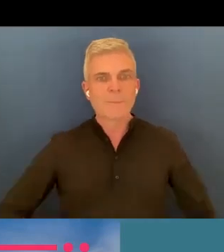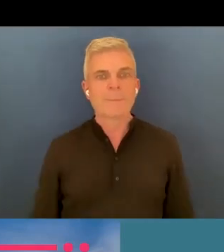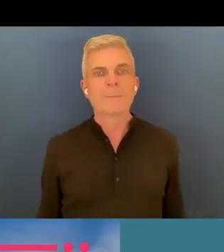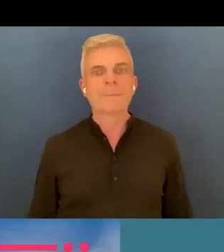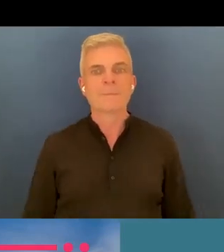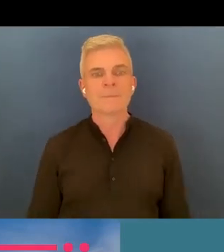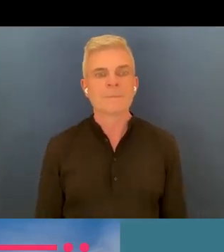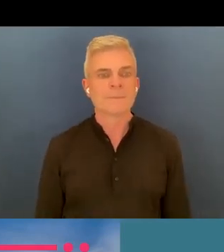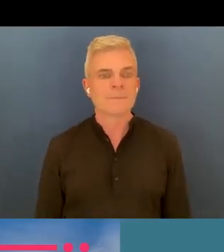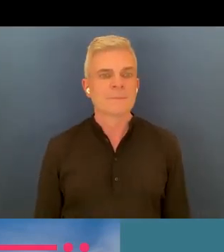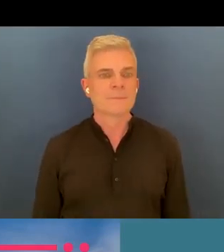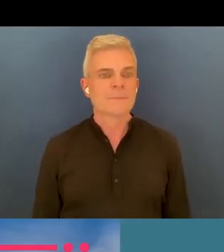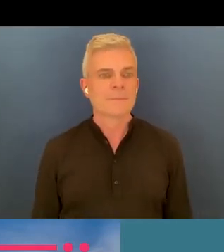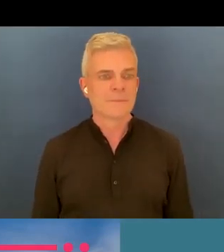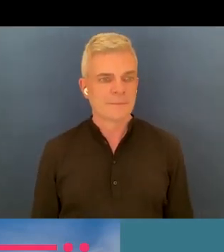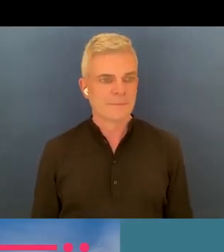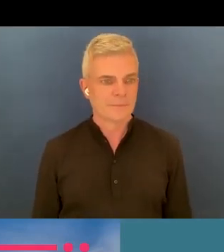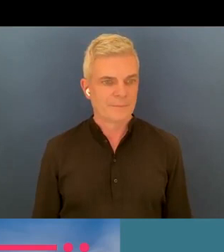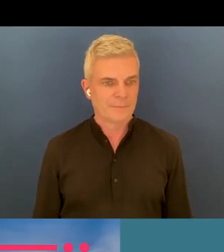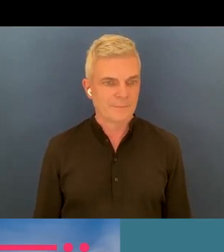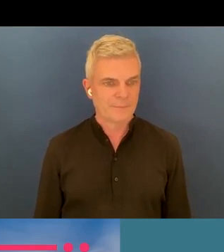Strong talk.